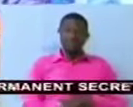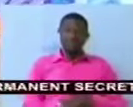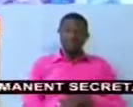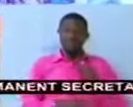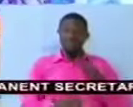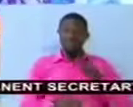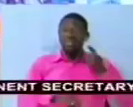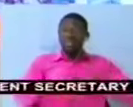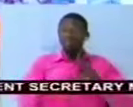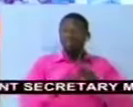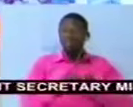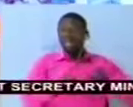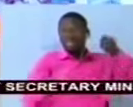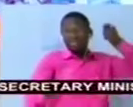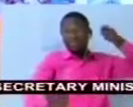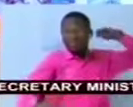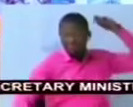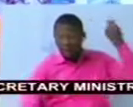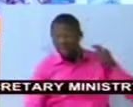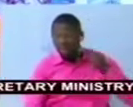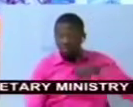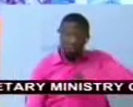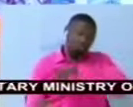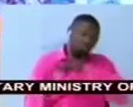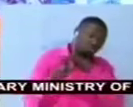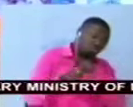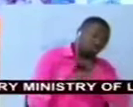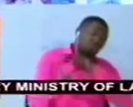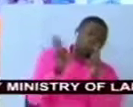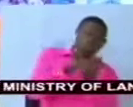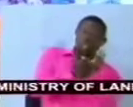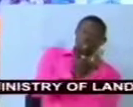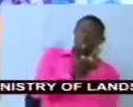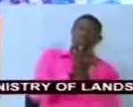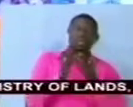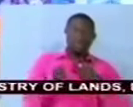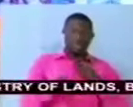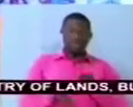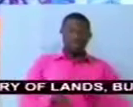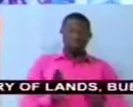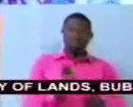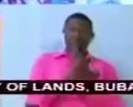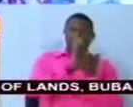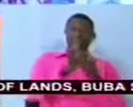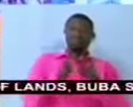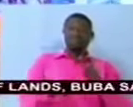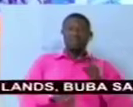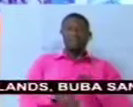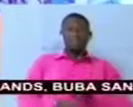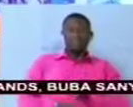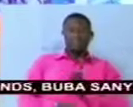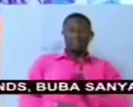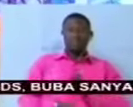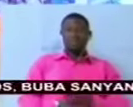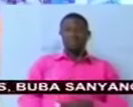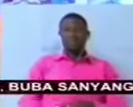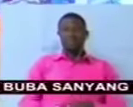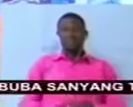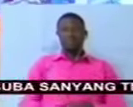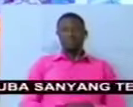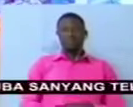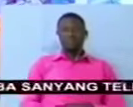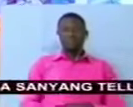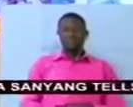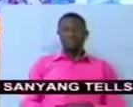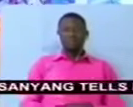The time he was about to beat and he was turning, lolu tombe kanamam gi. And it hit his private part. Yeah, definitely te gis na